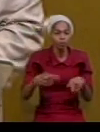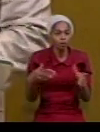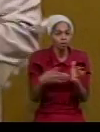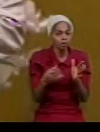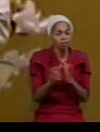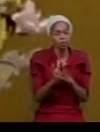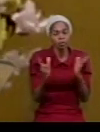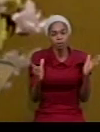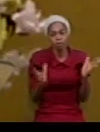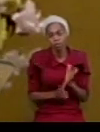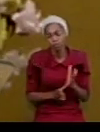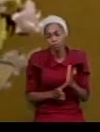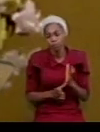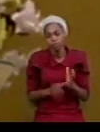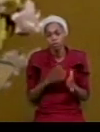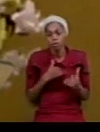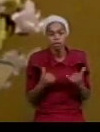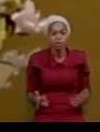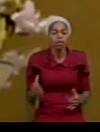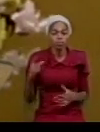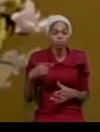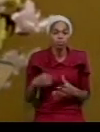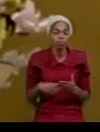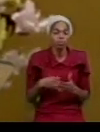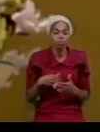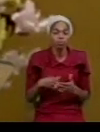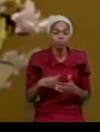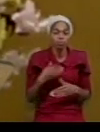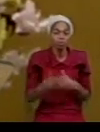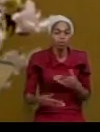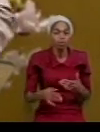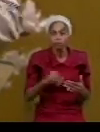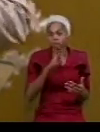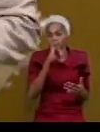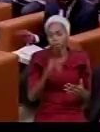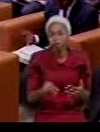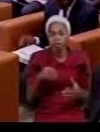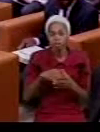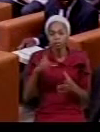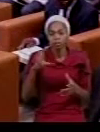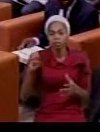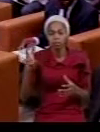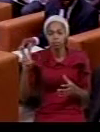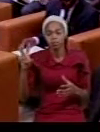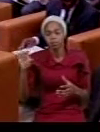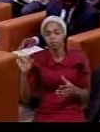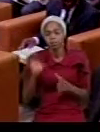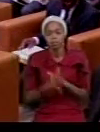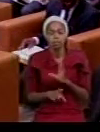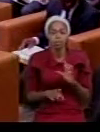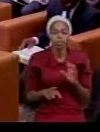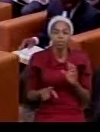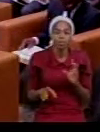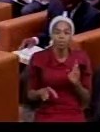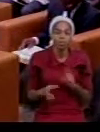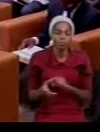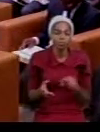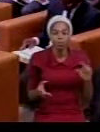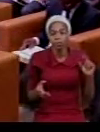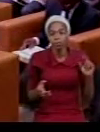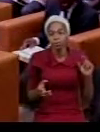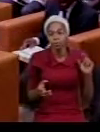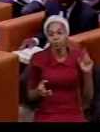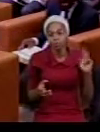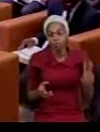Israel. Let's see that in Leviticus chapter 11, verse 1 and 2 again. And you see that instructions were given by the Lord himself.